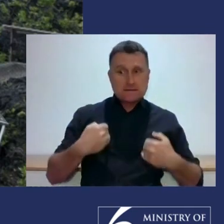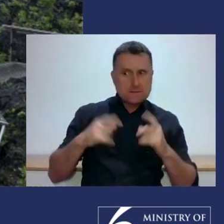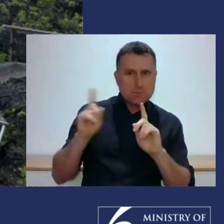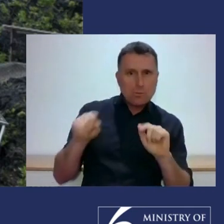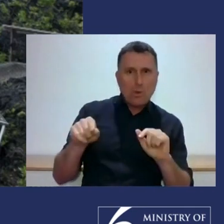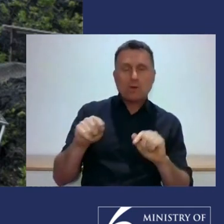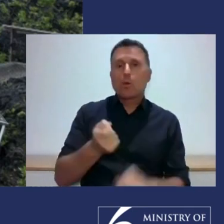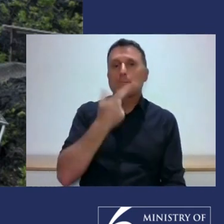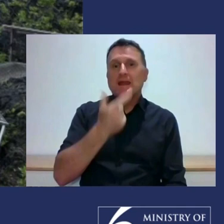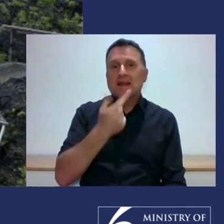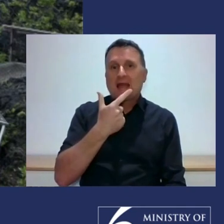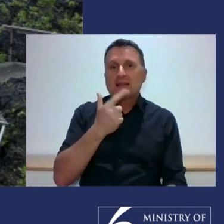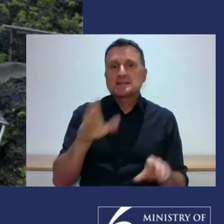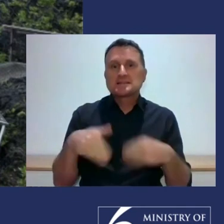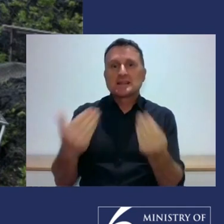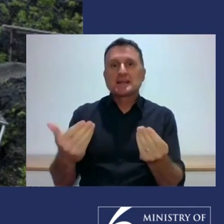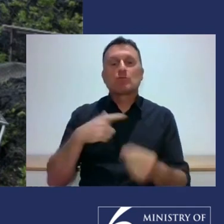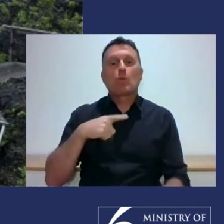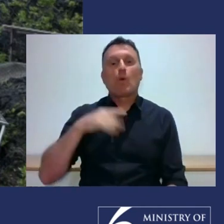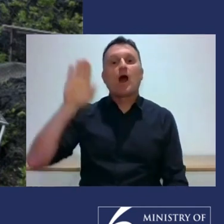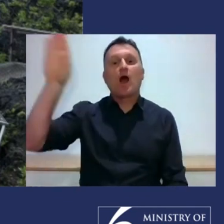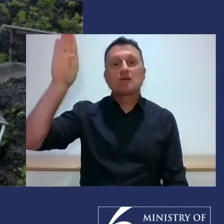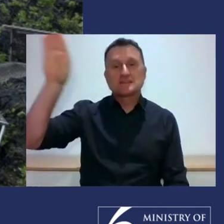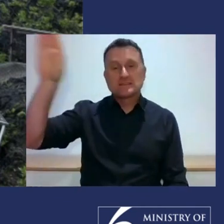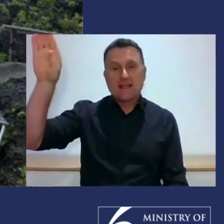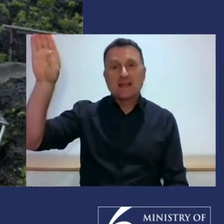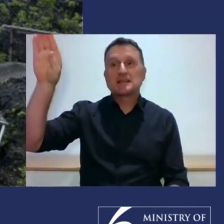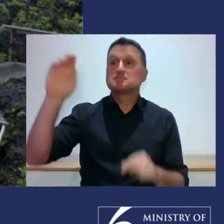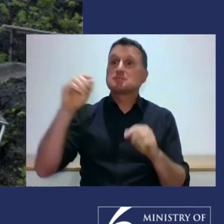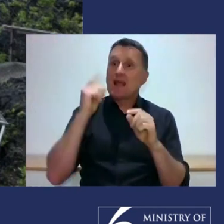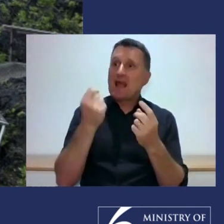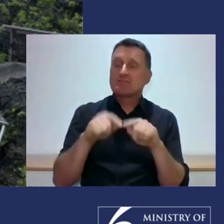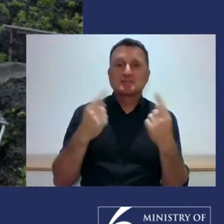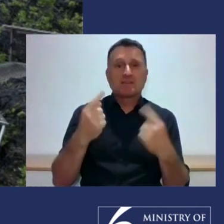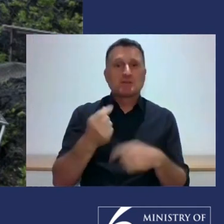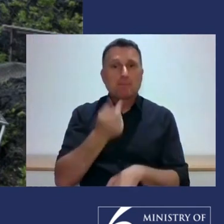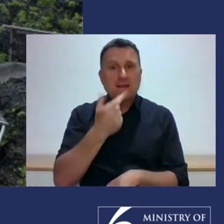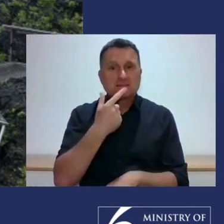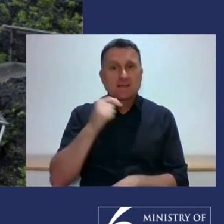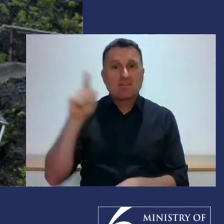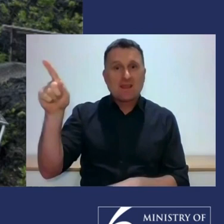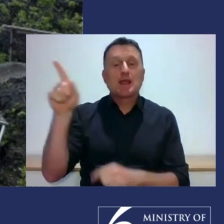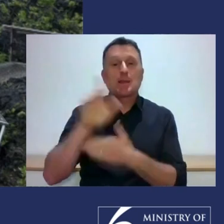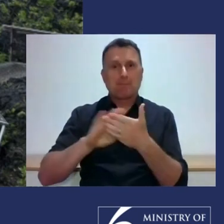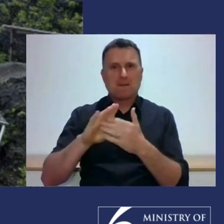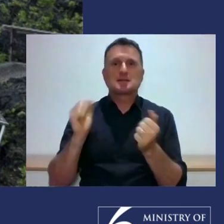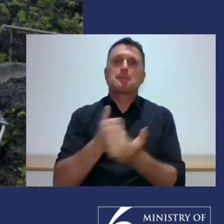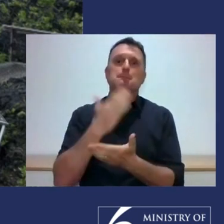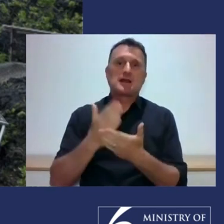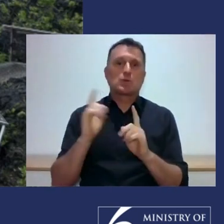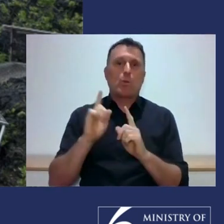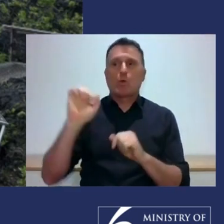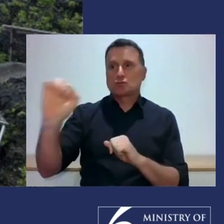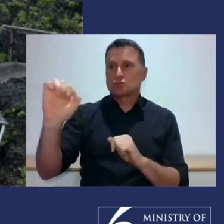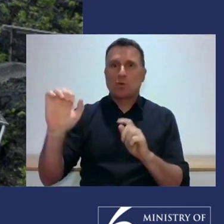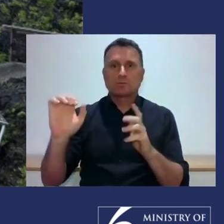need that's been used overseas in other countries that's worked. You've got to try and get all your teams, you know, together,